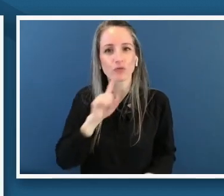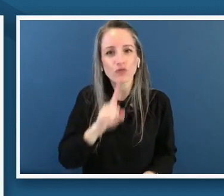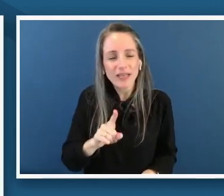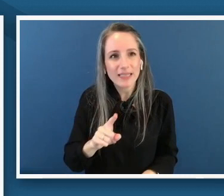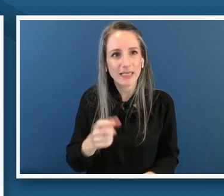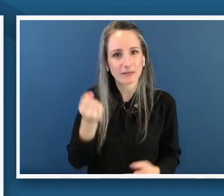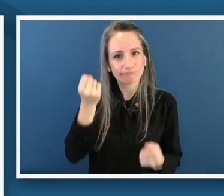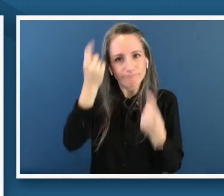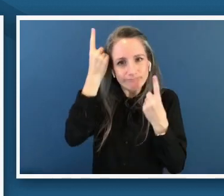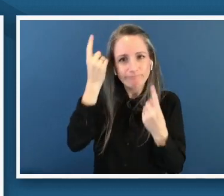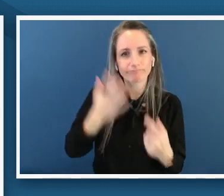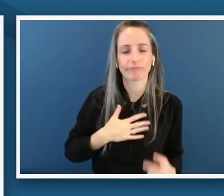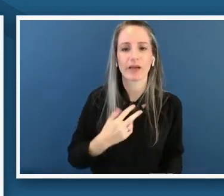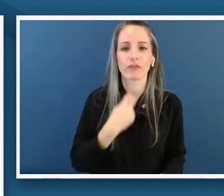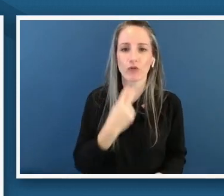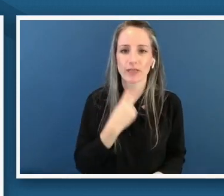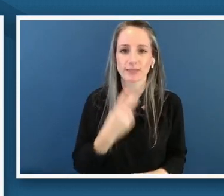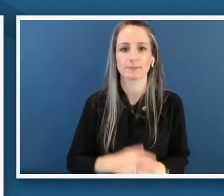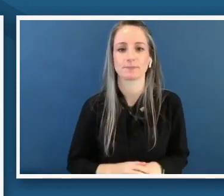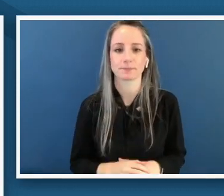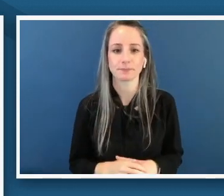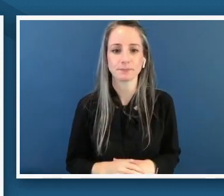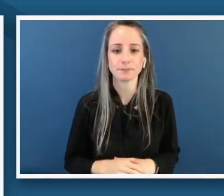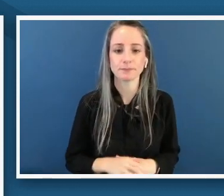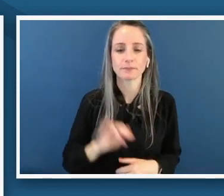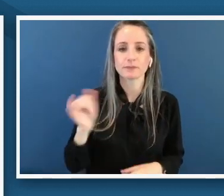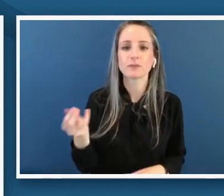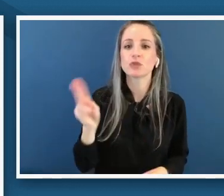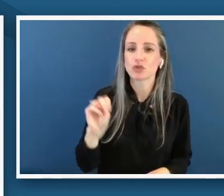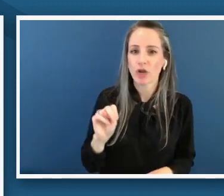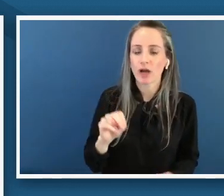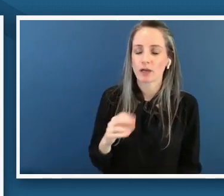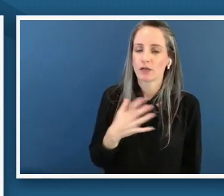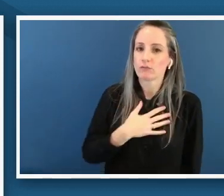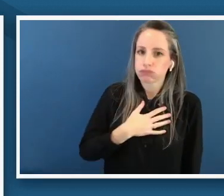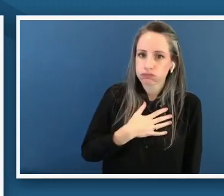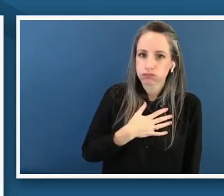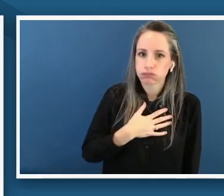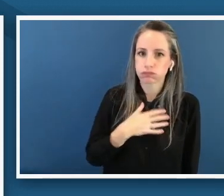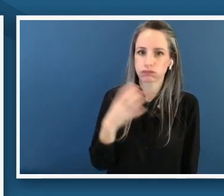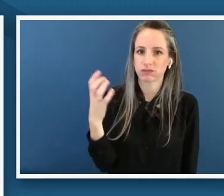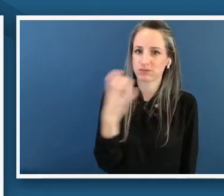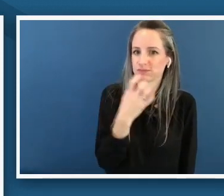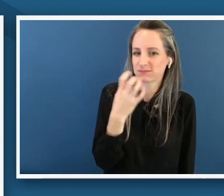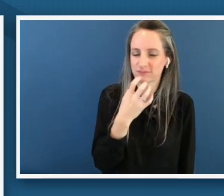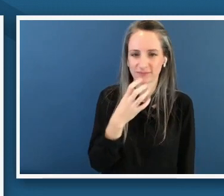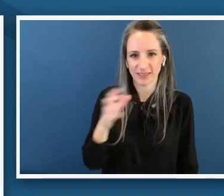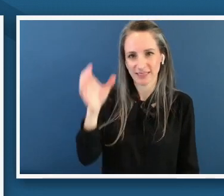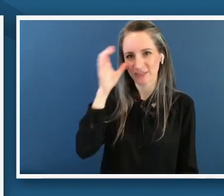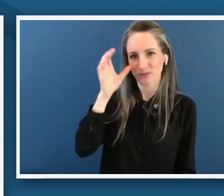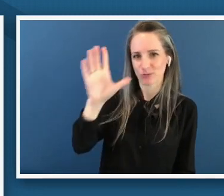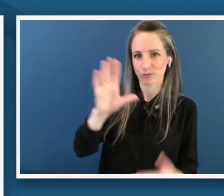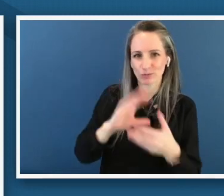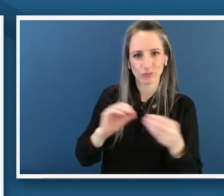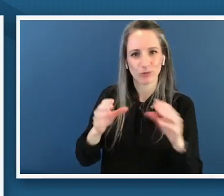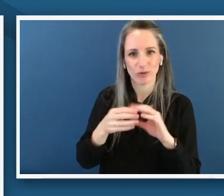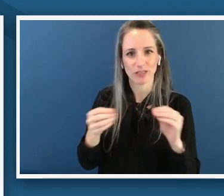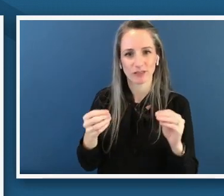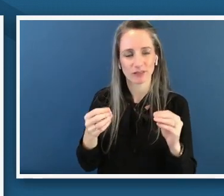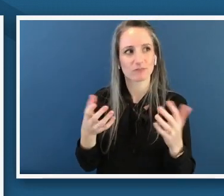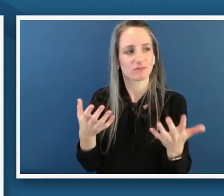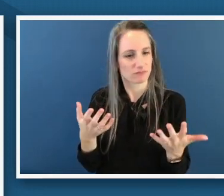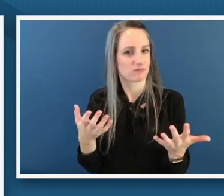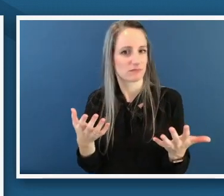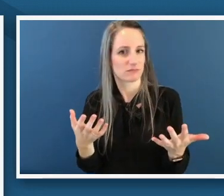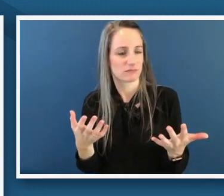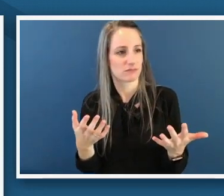you, listening to both of you talk is kind of, it makes perfect sense how